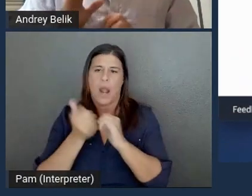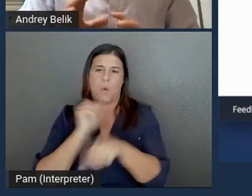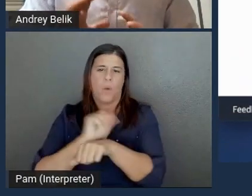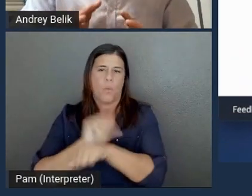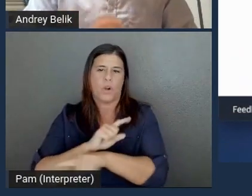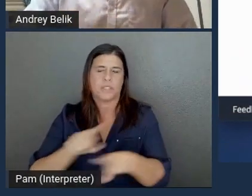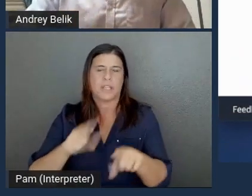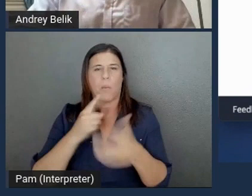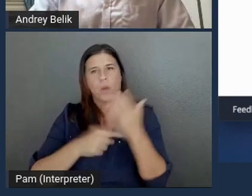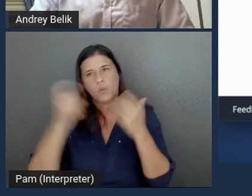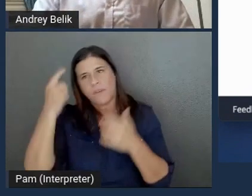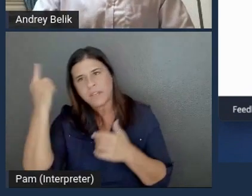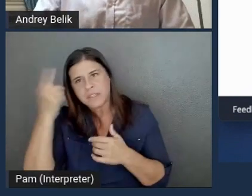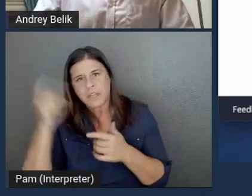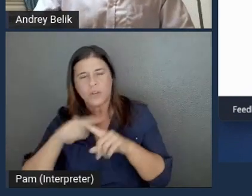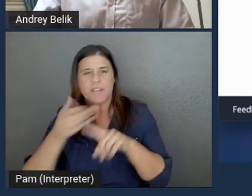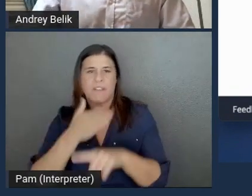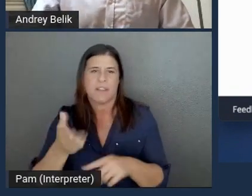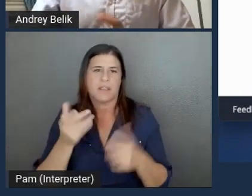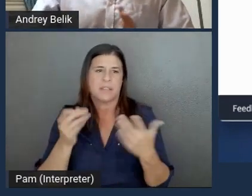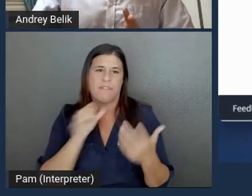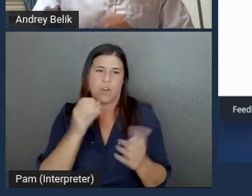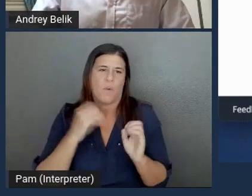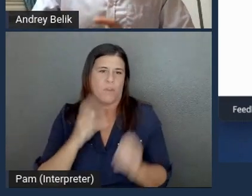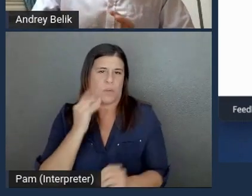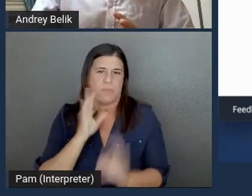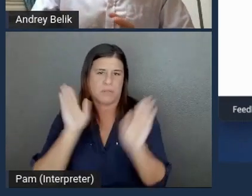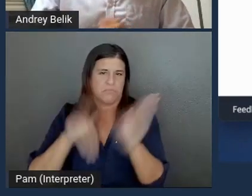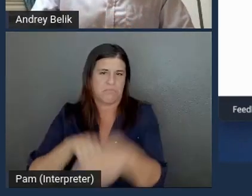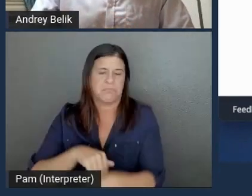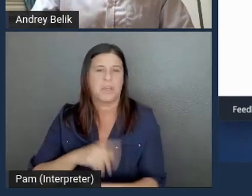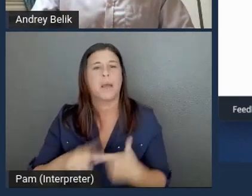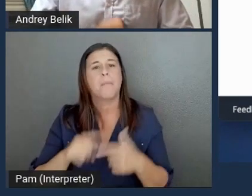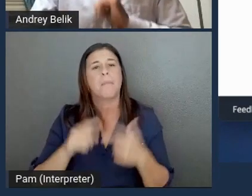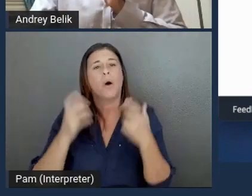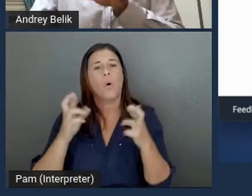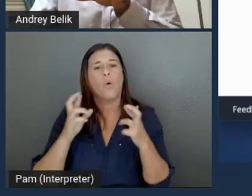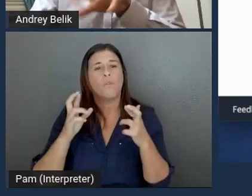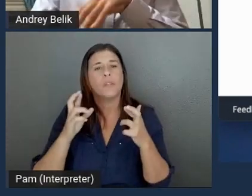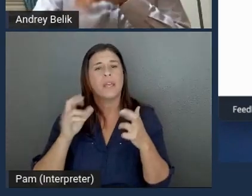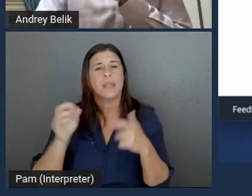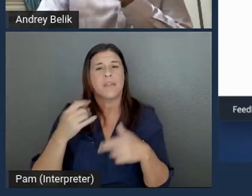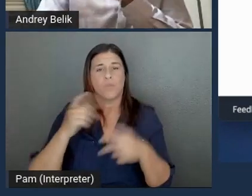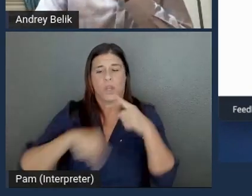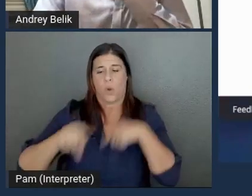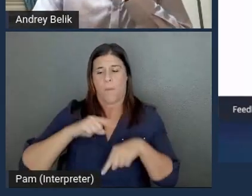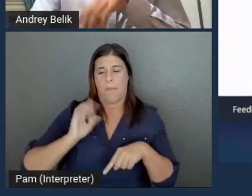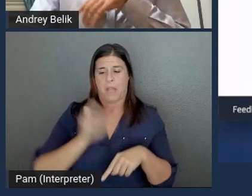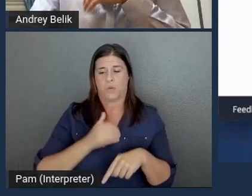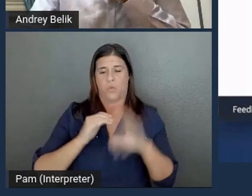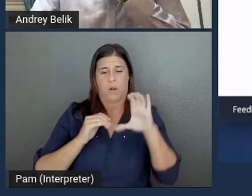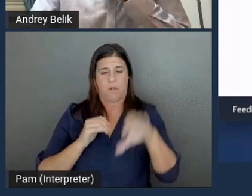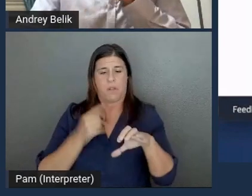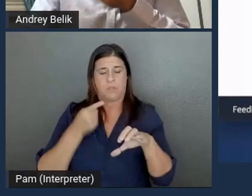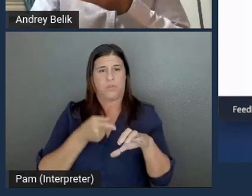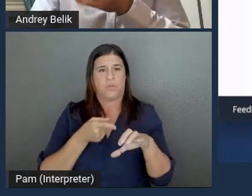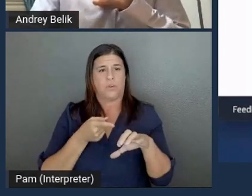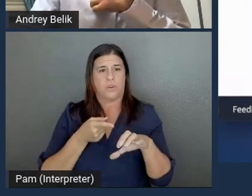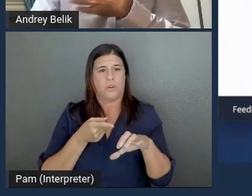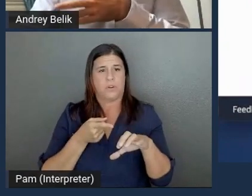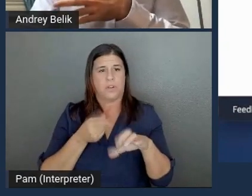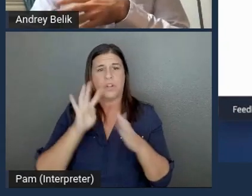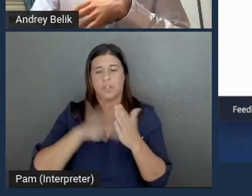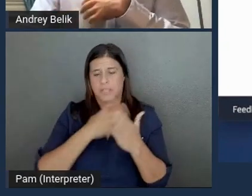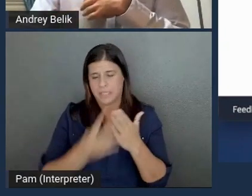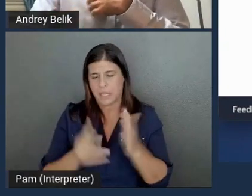considerations. They have a ton of experience. So hopefully in a bit of a time, if we go back to our cluster, the scheduling